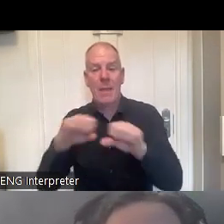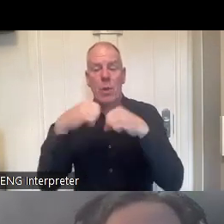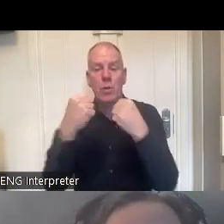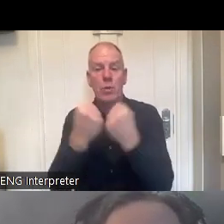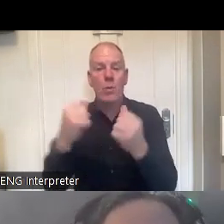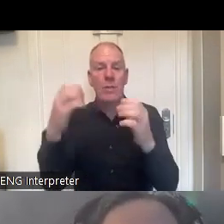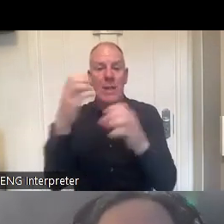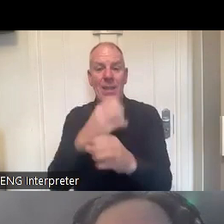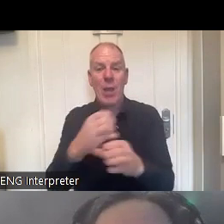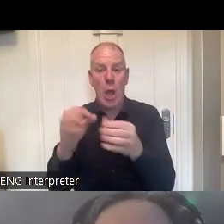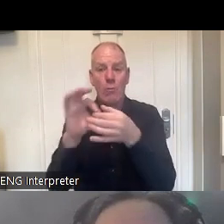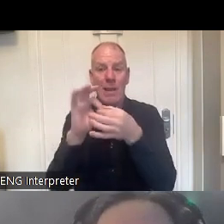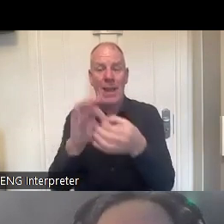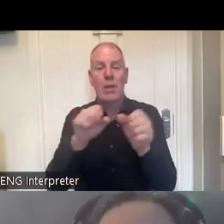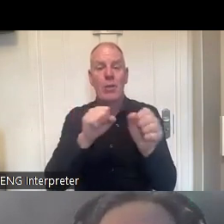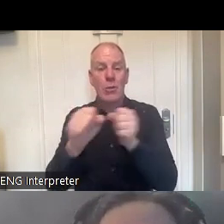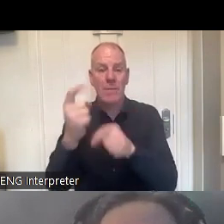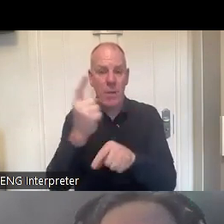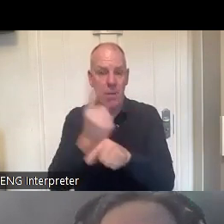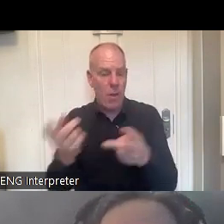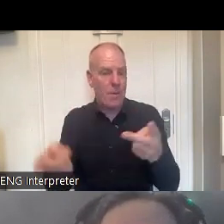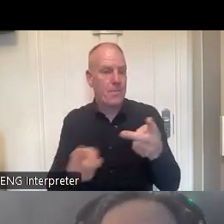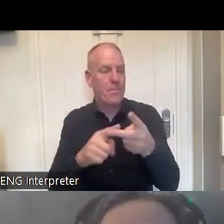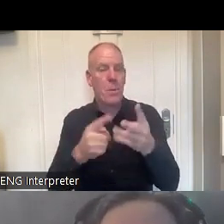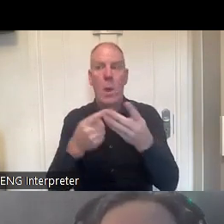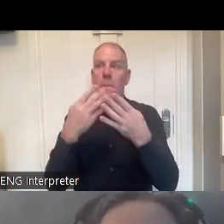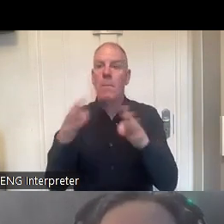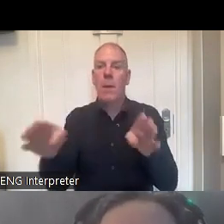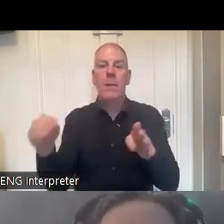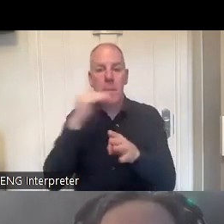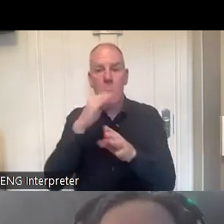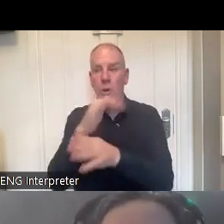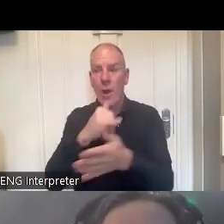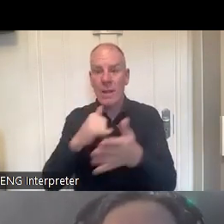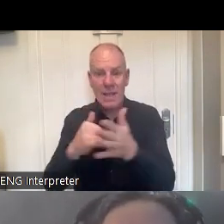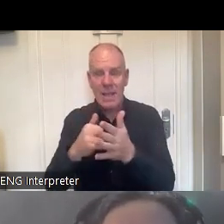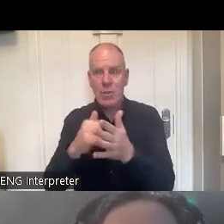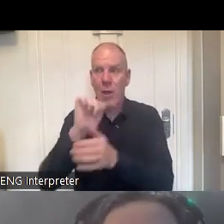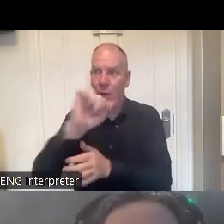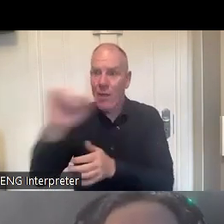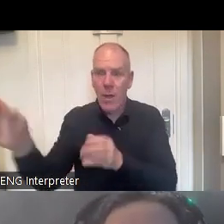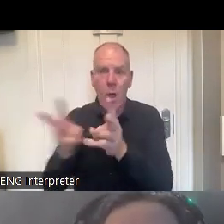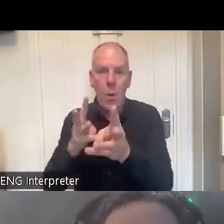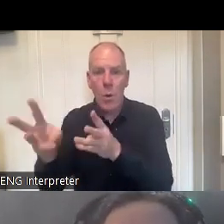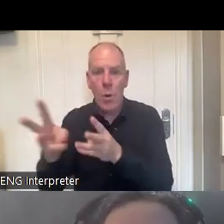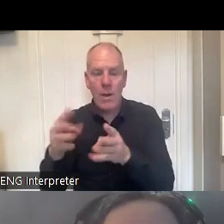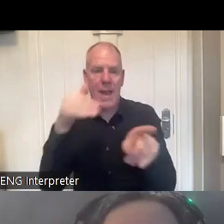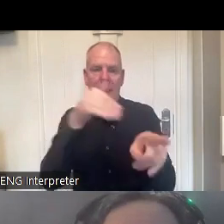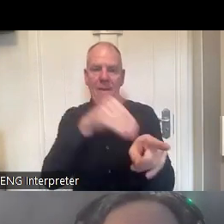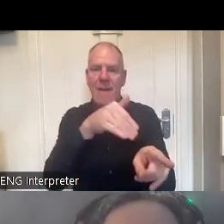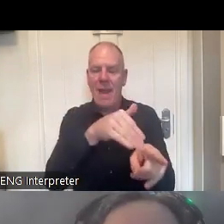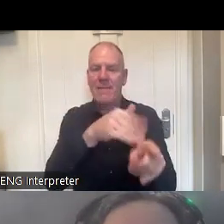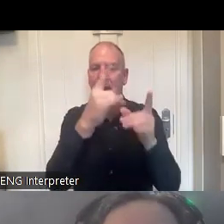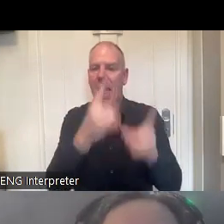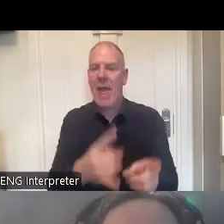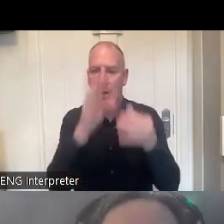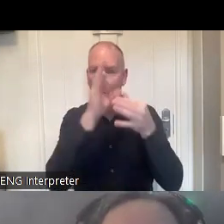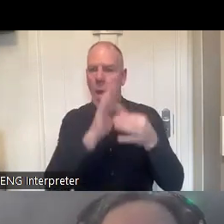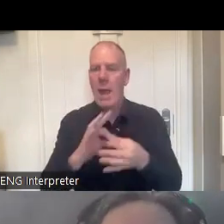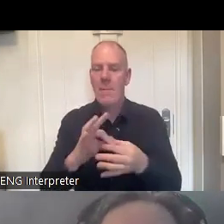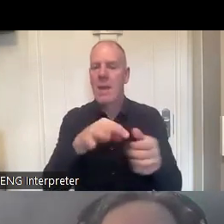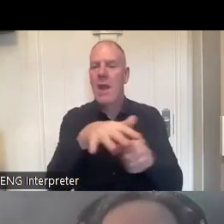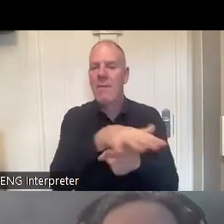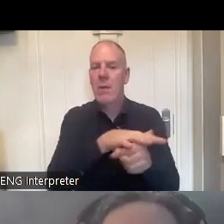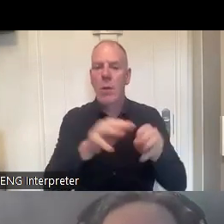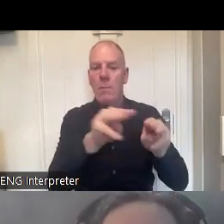related services, the public and key agencies whose actions affect the health and well-being of the local population, i.e.